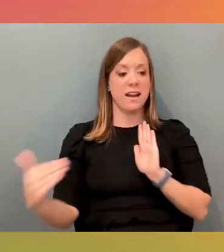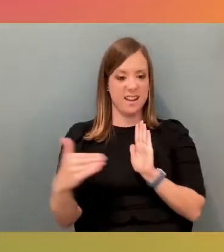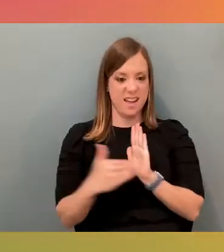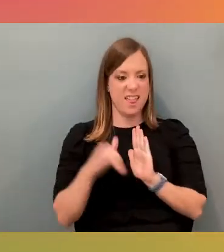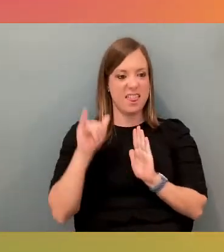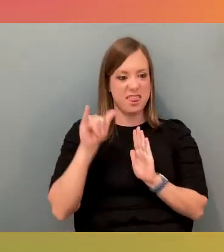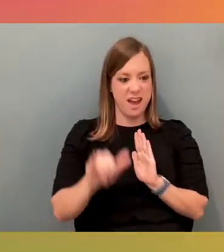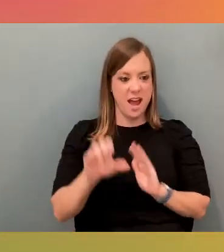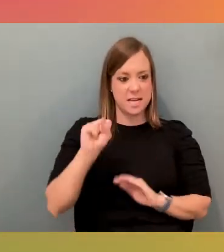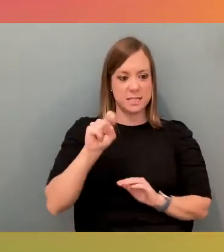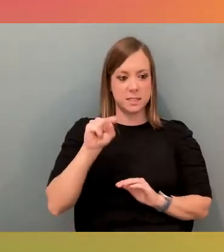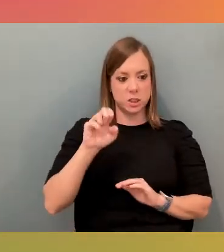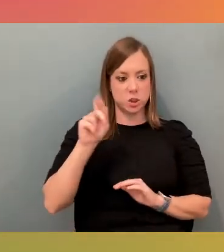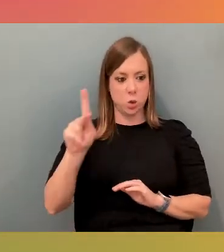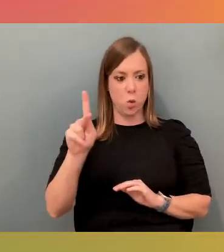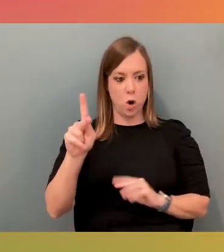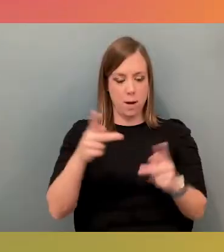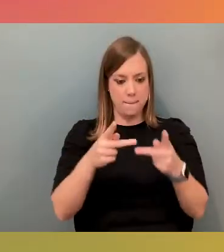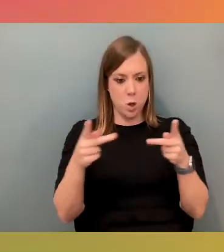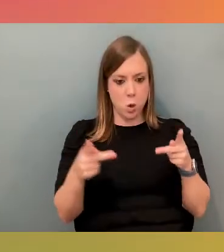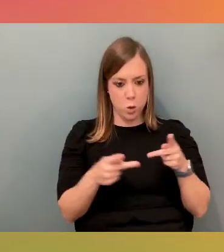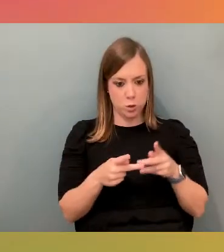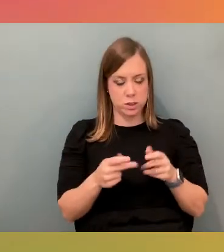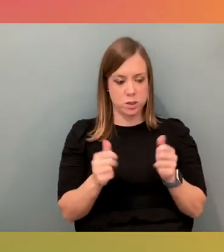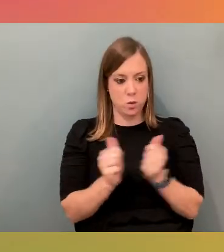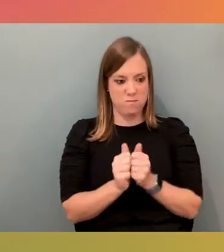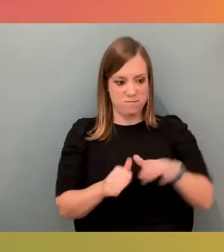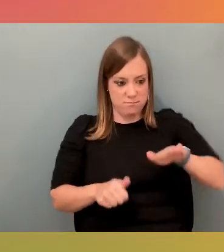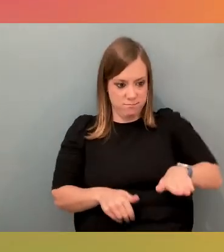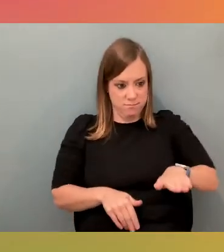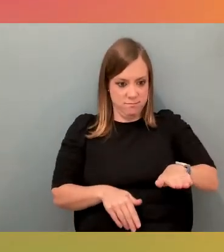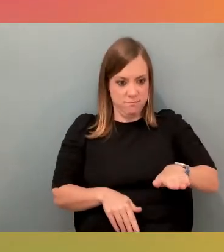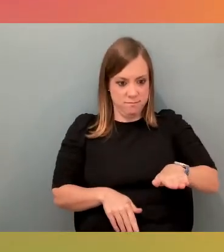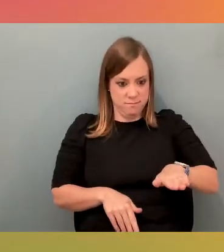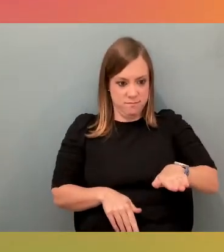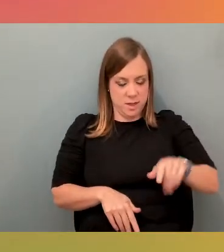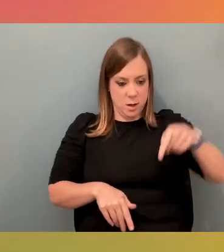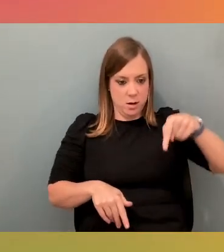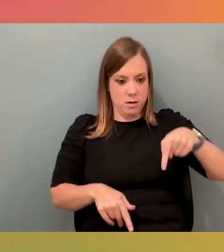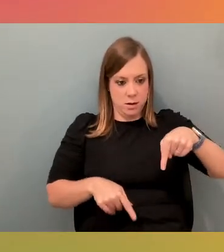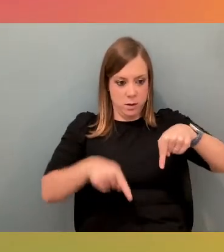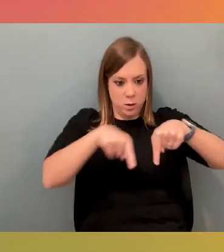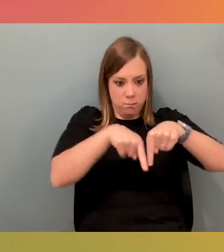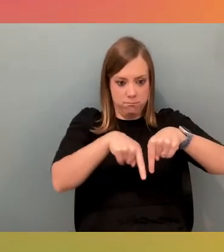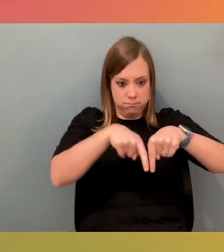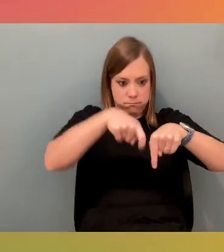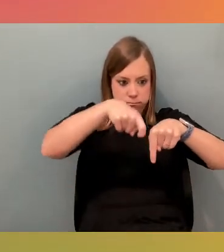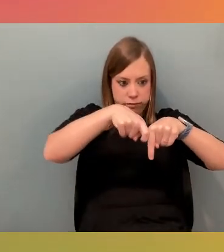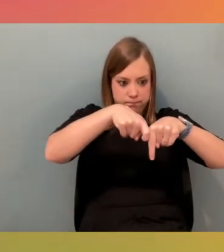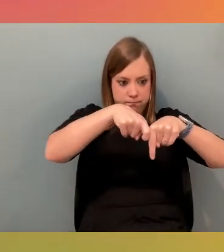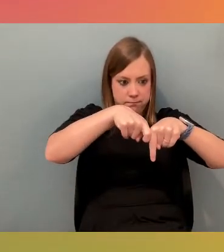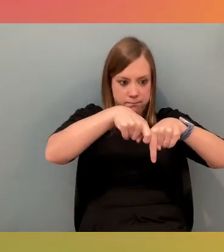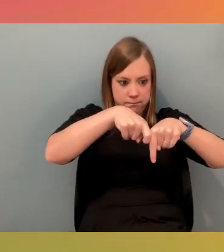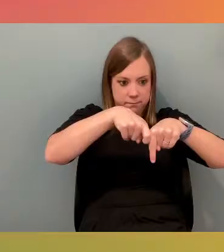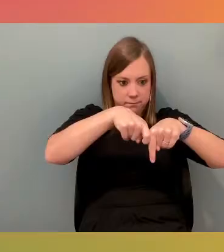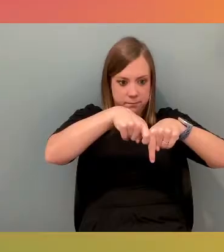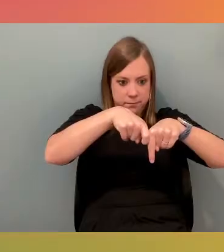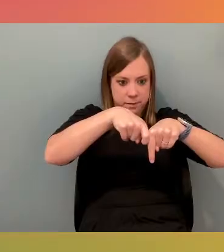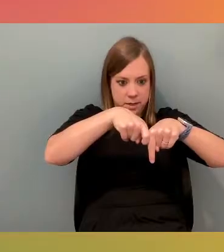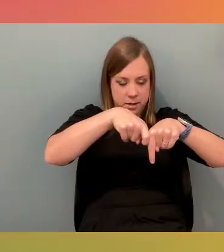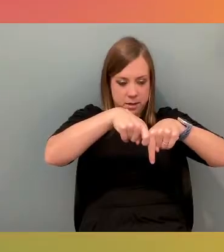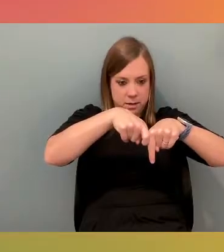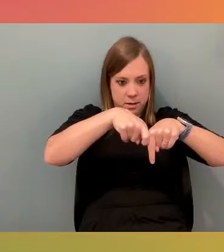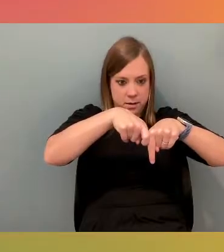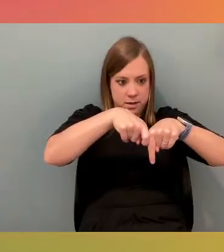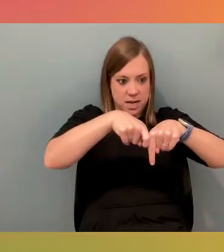pose. So anchor down into that left foot. On your next breath in, sweep the arms up. Draw that right knee into your chest. Find your